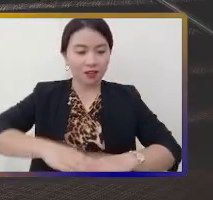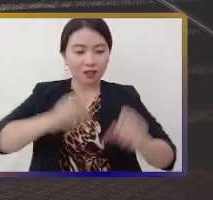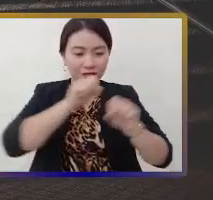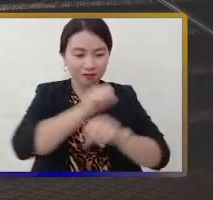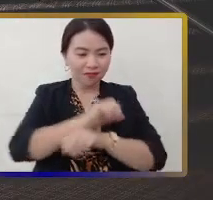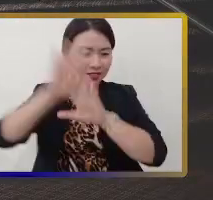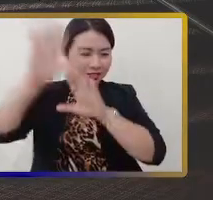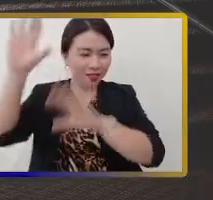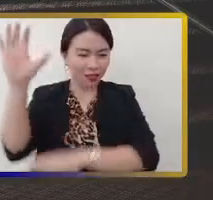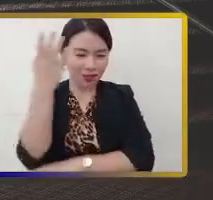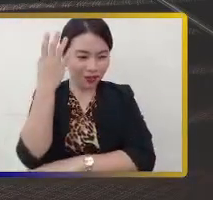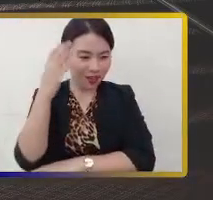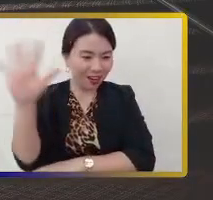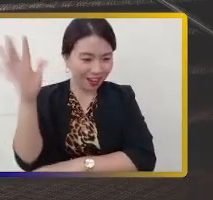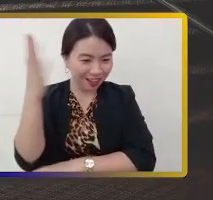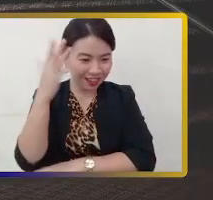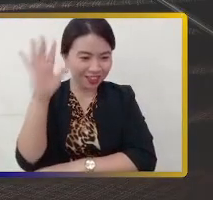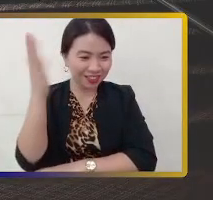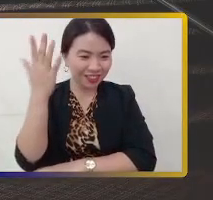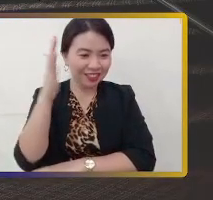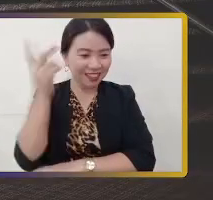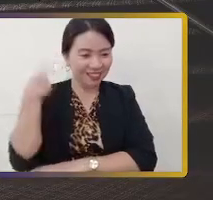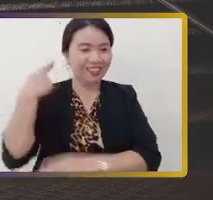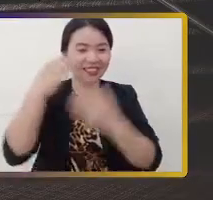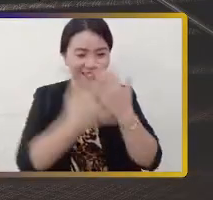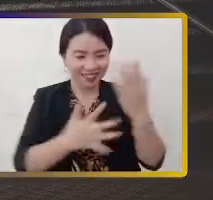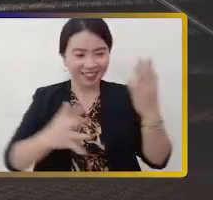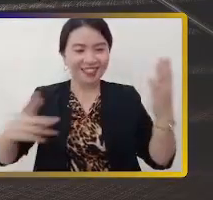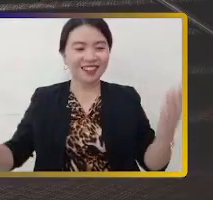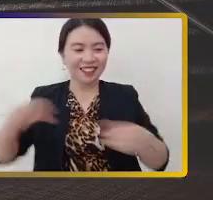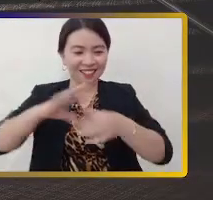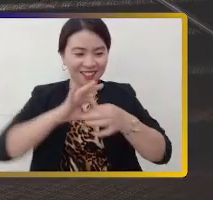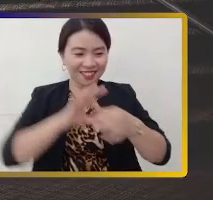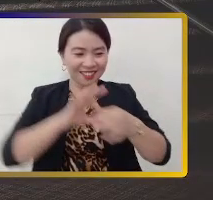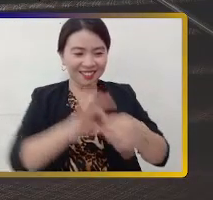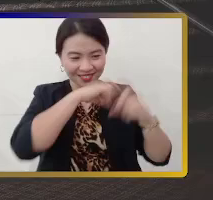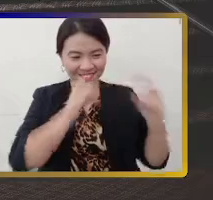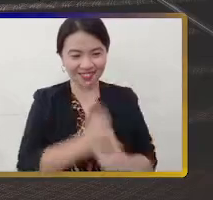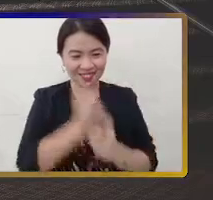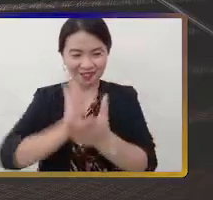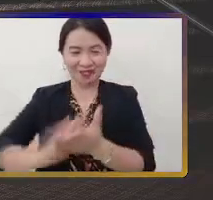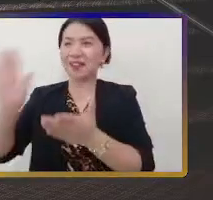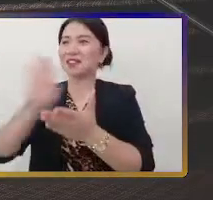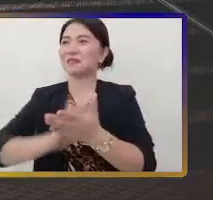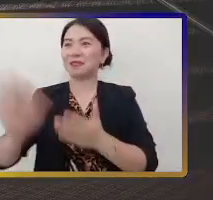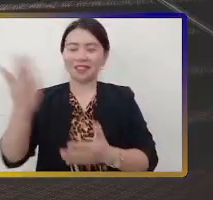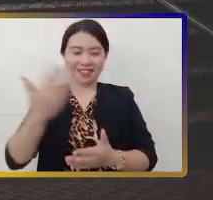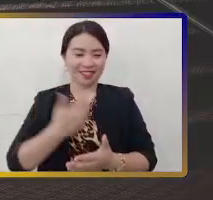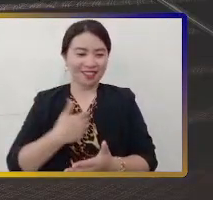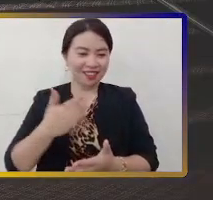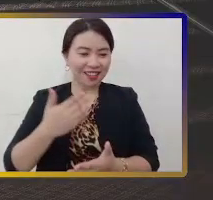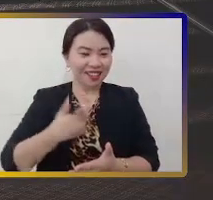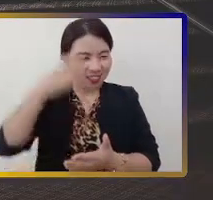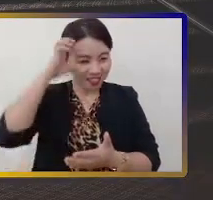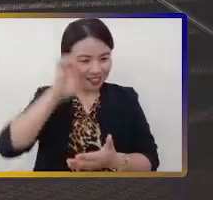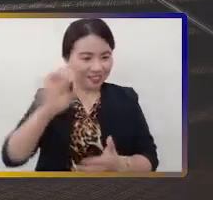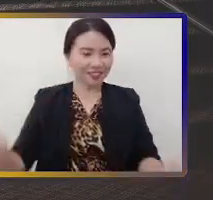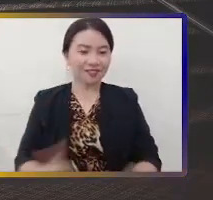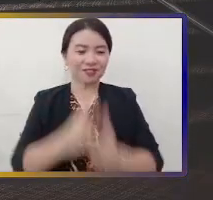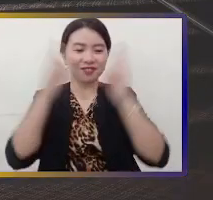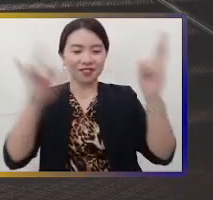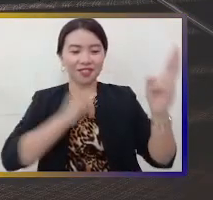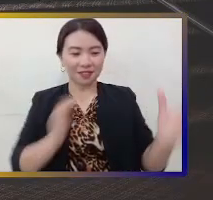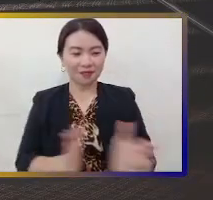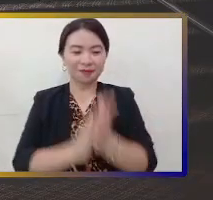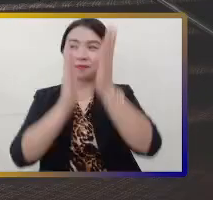them high upon an old rugged tree. There his blood broke my chains of sin and washed me clean. In